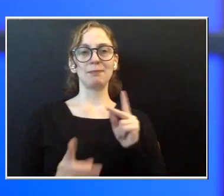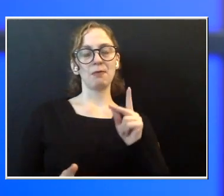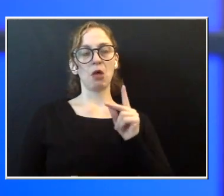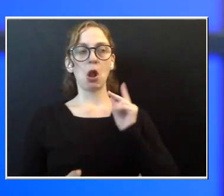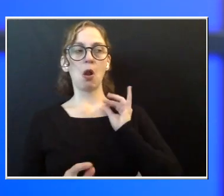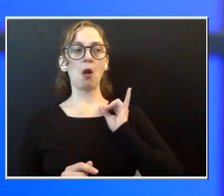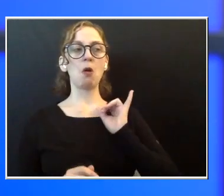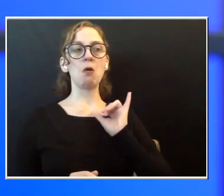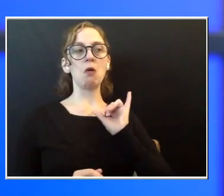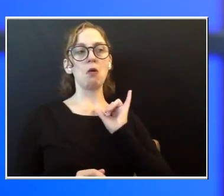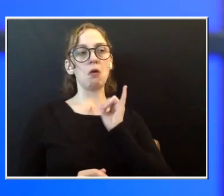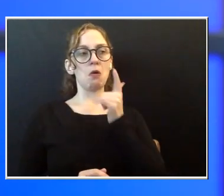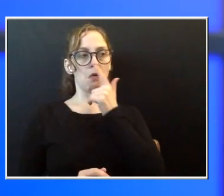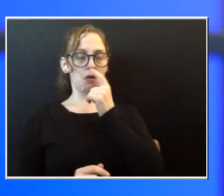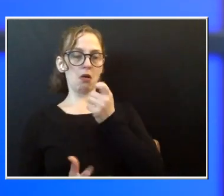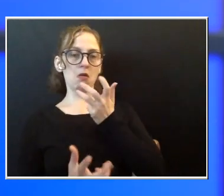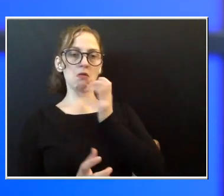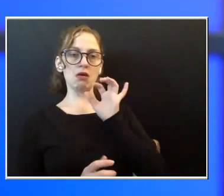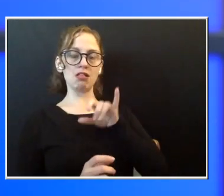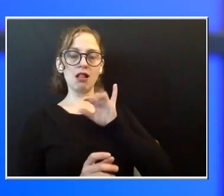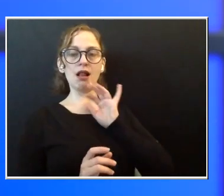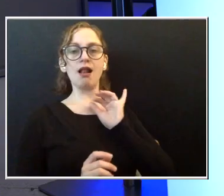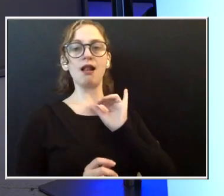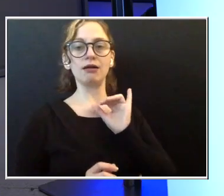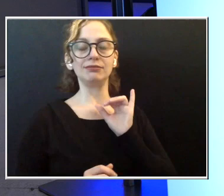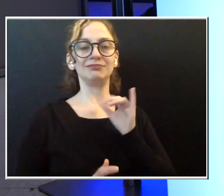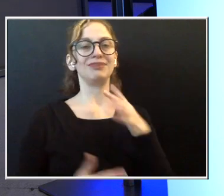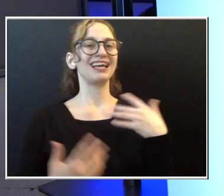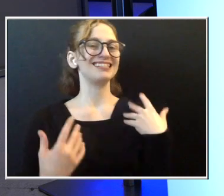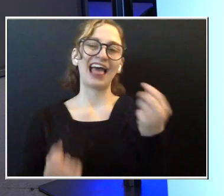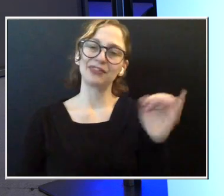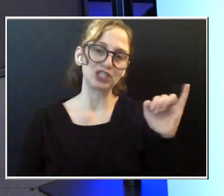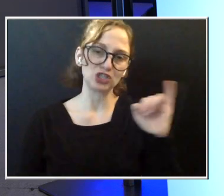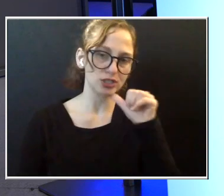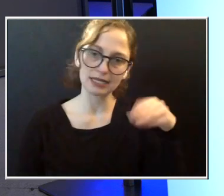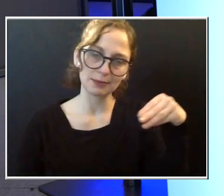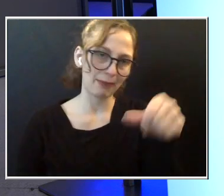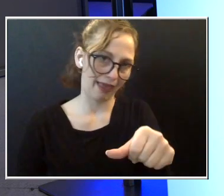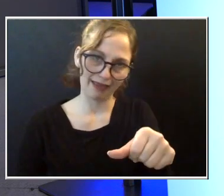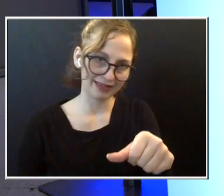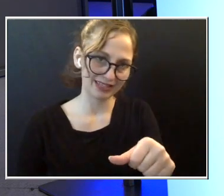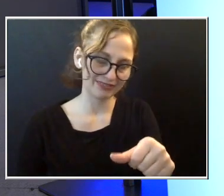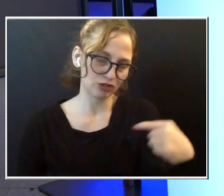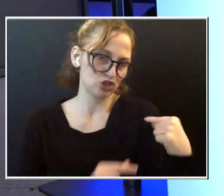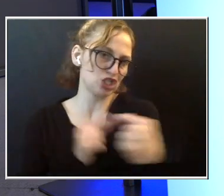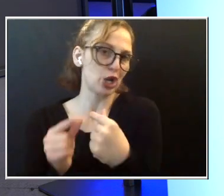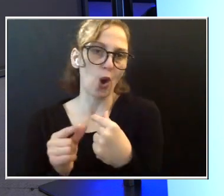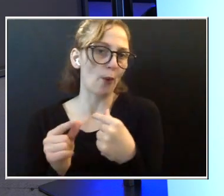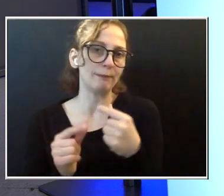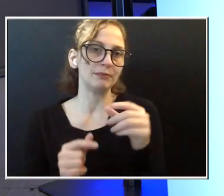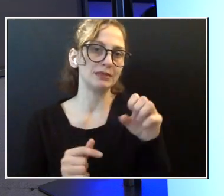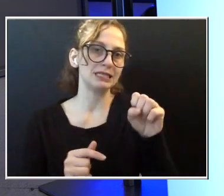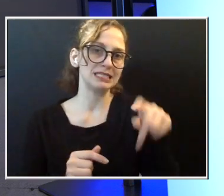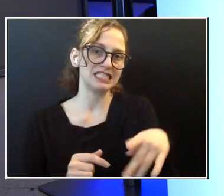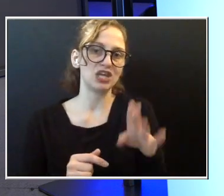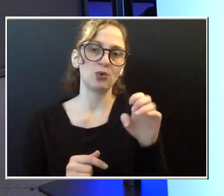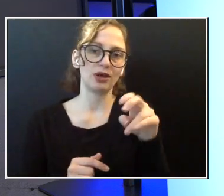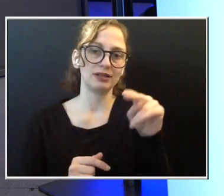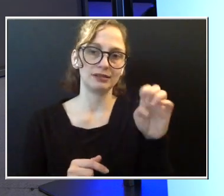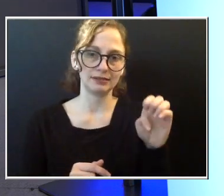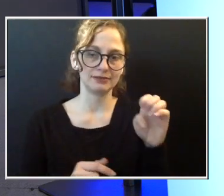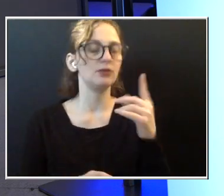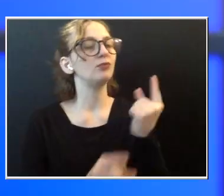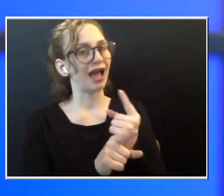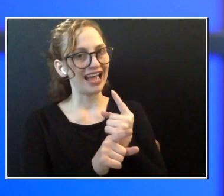health insurance doesn't really pay for this at this point. Right, and your insurance company doesn't get the information. The insurance company, no, it's all highly